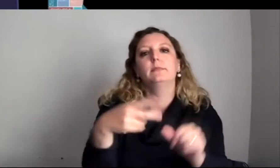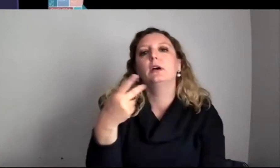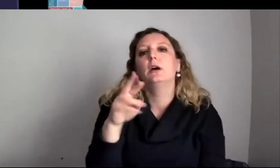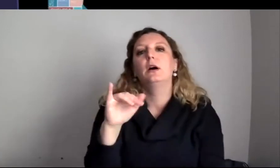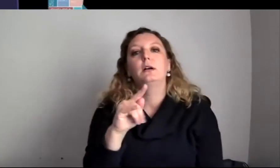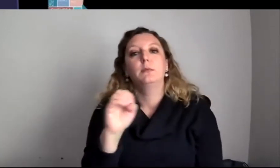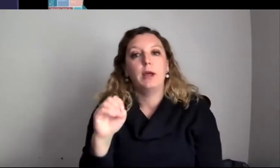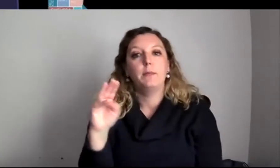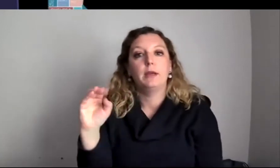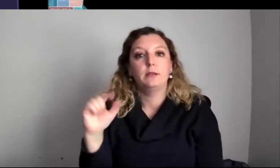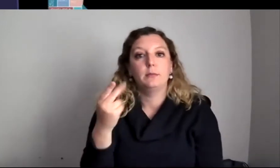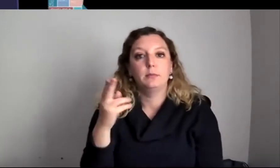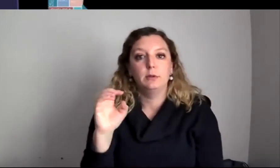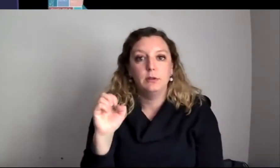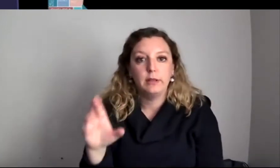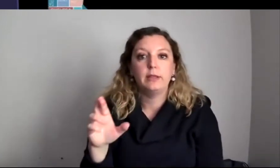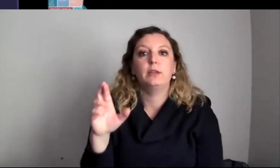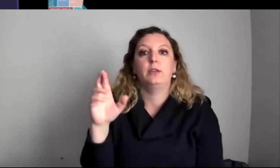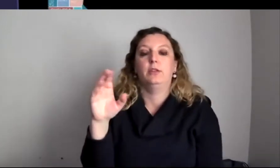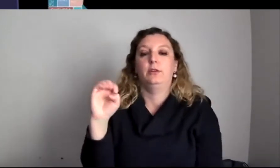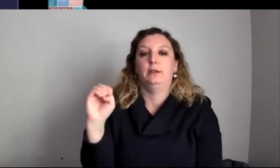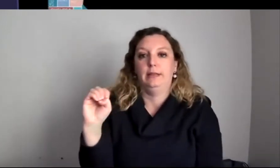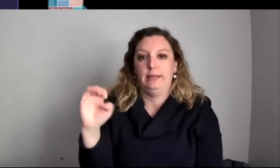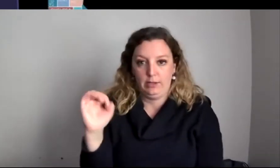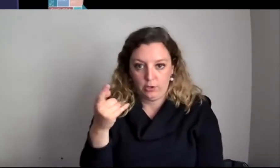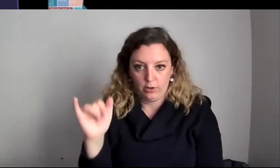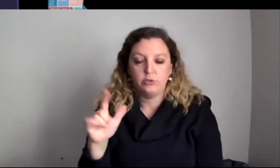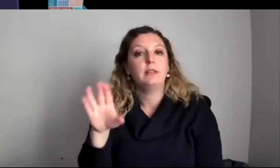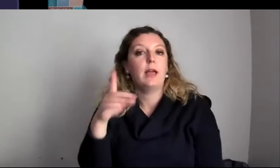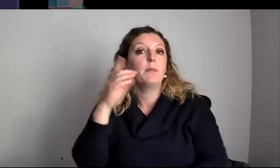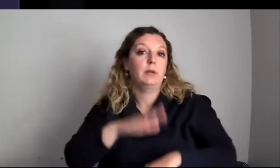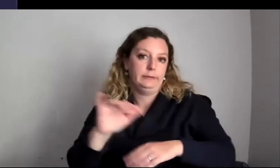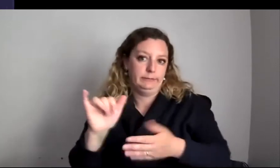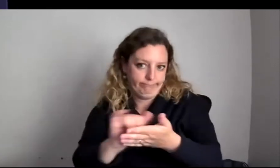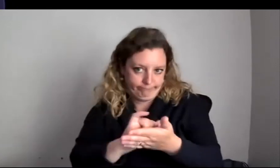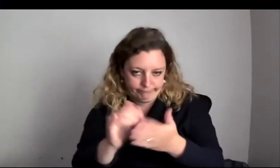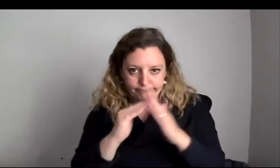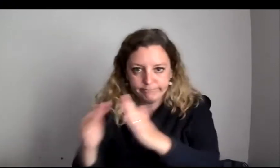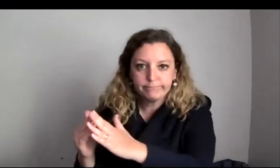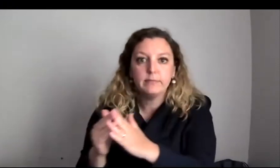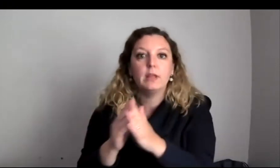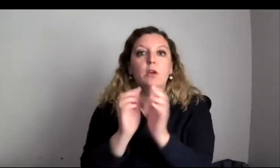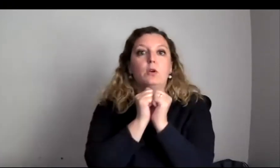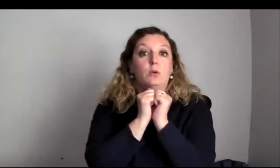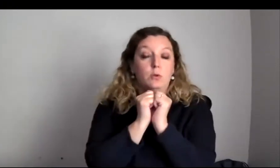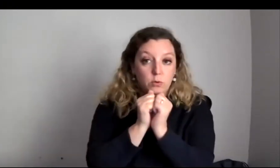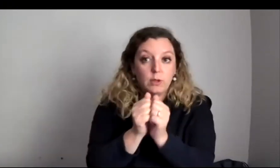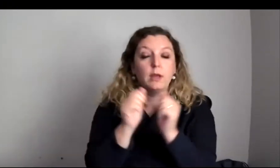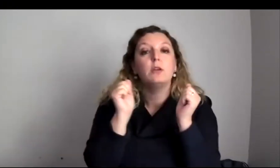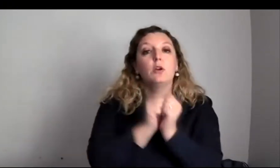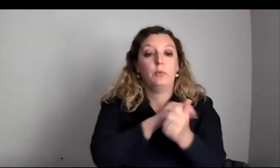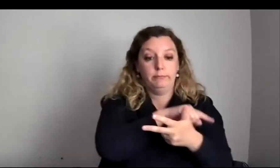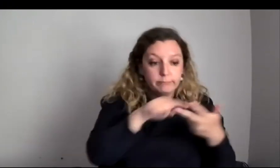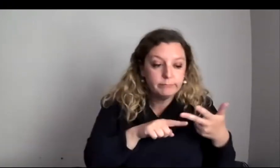Molecular Ecology Lab at Hunter College on the Upper East Side of Manhattan. And together, in collaboration with